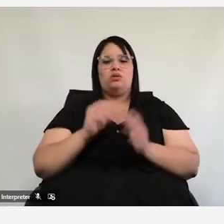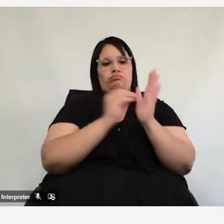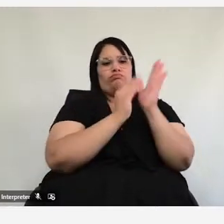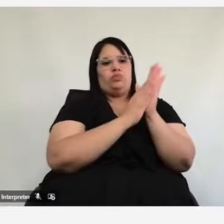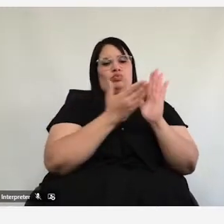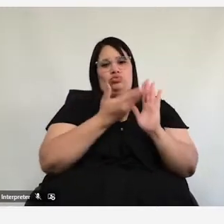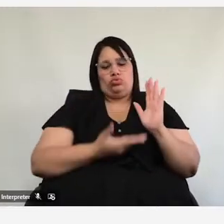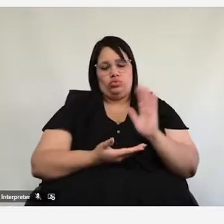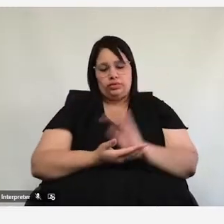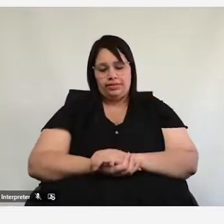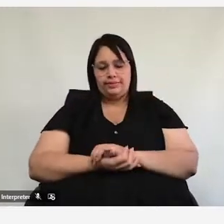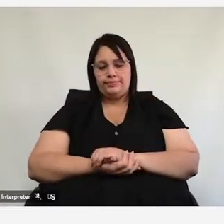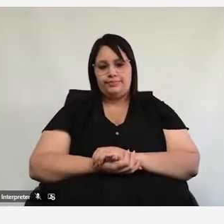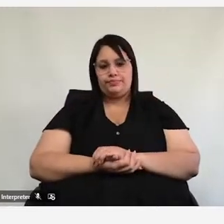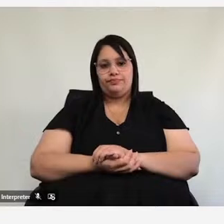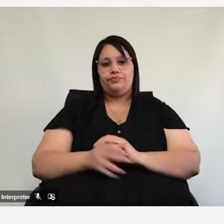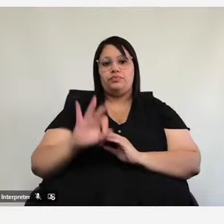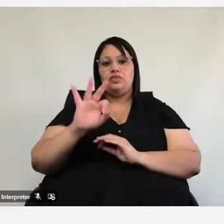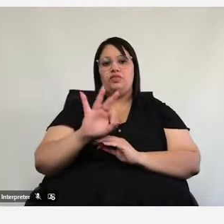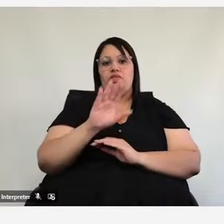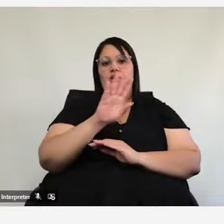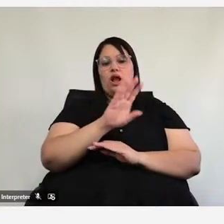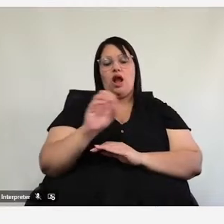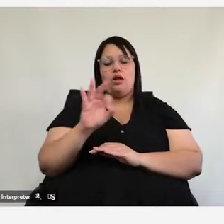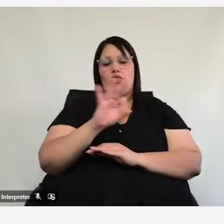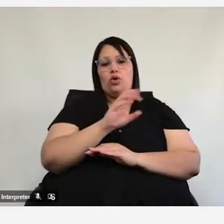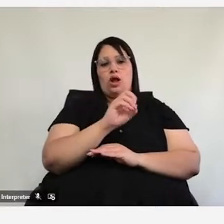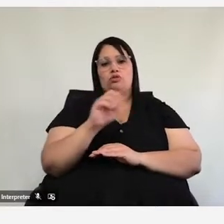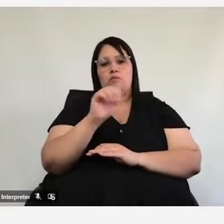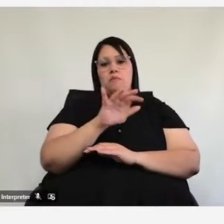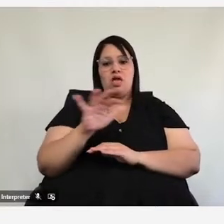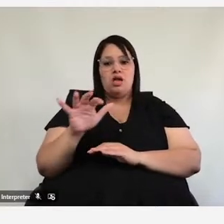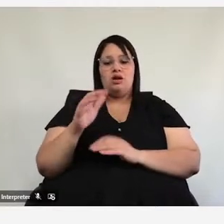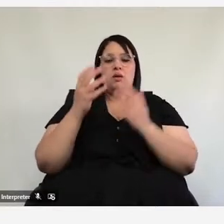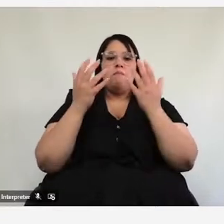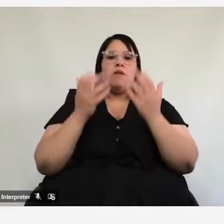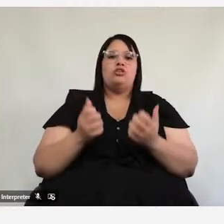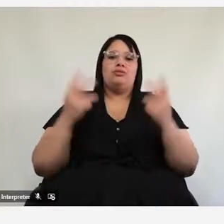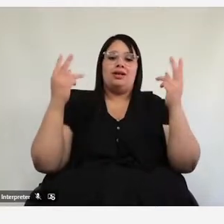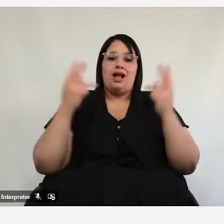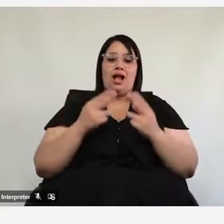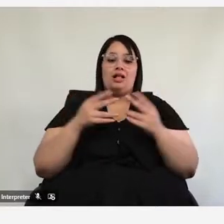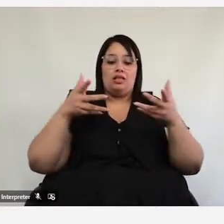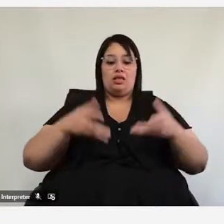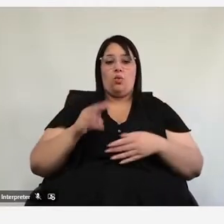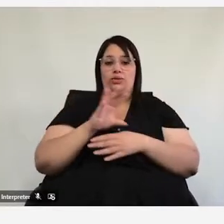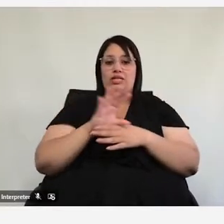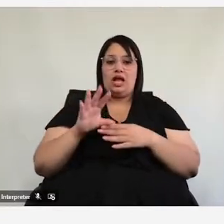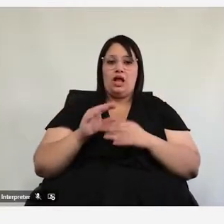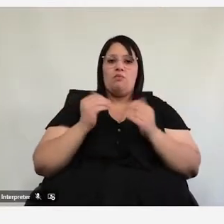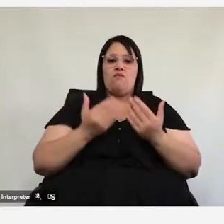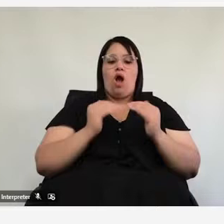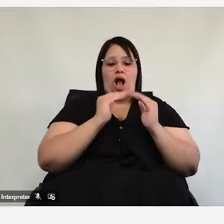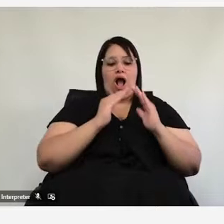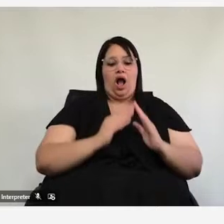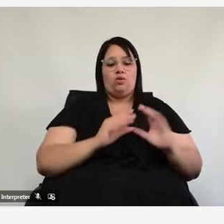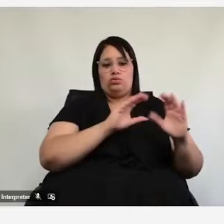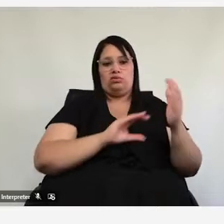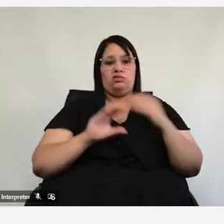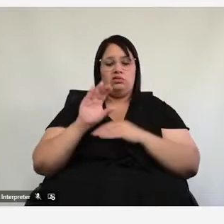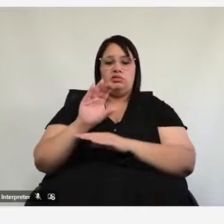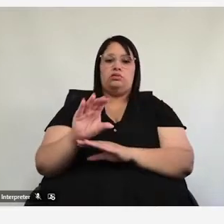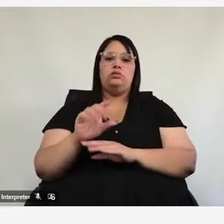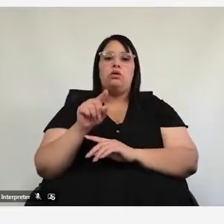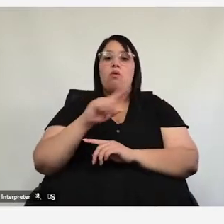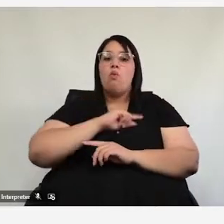serve. The 300 million rand budget cut in the Western Cape's housing allocation